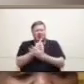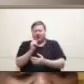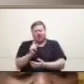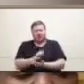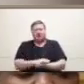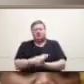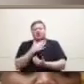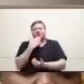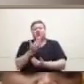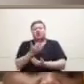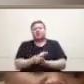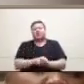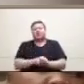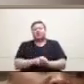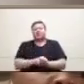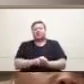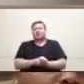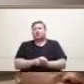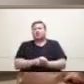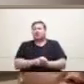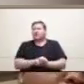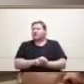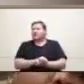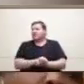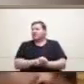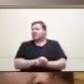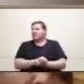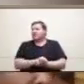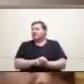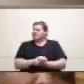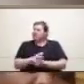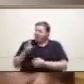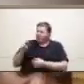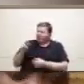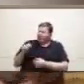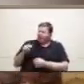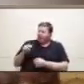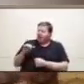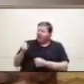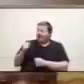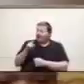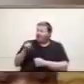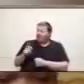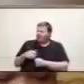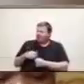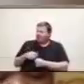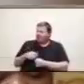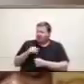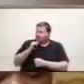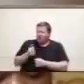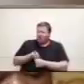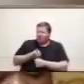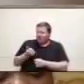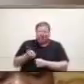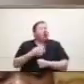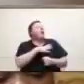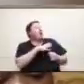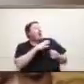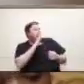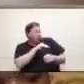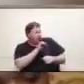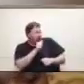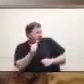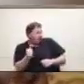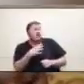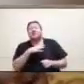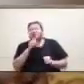you. No. You got other questions? You got one, come back. Let me ask the rest. Okay. Yes, please. Then, in the